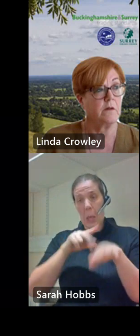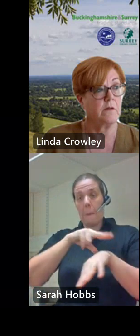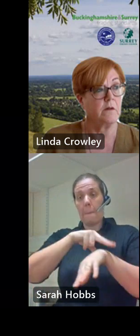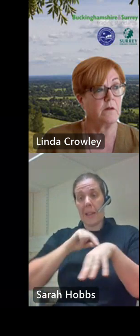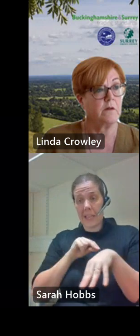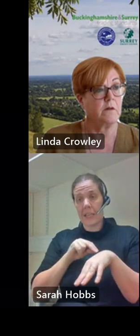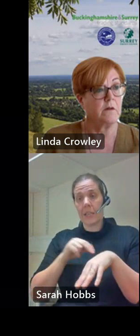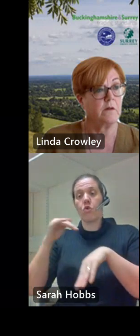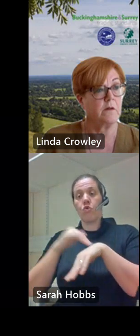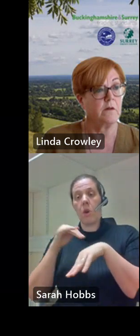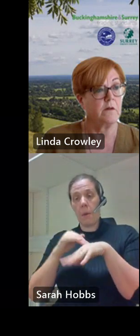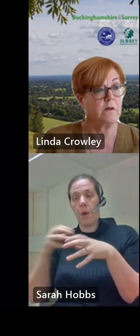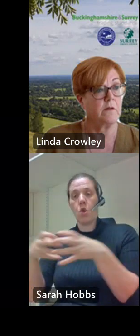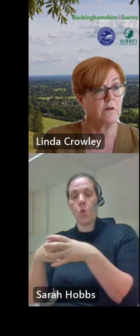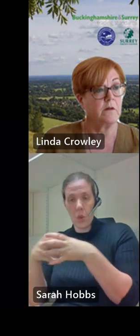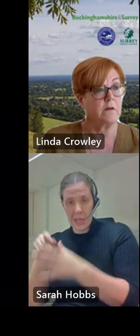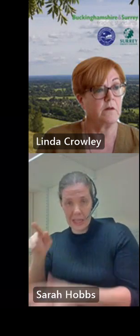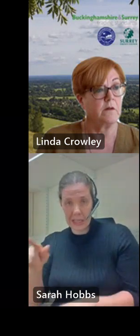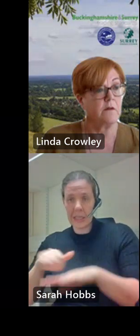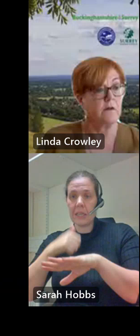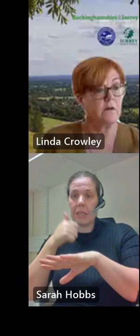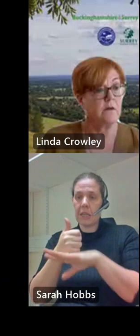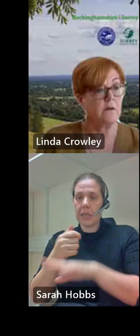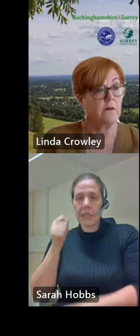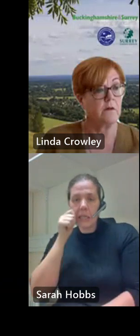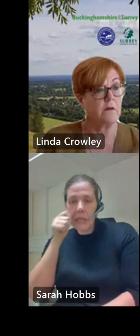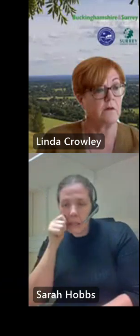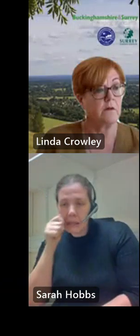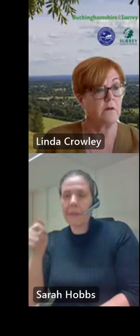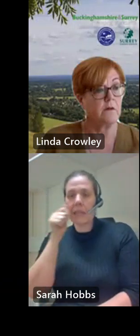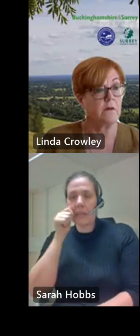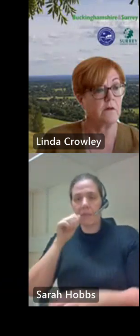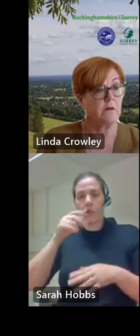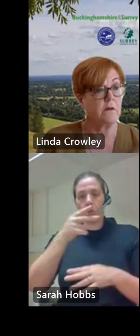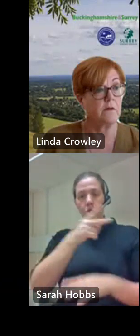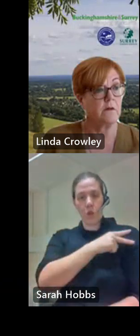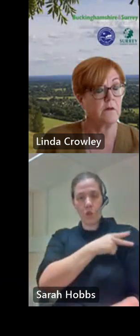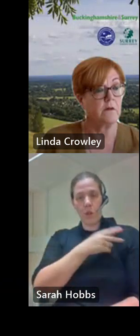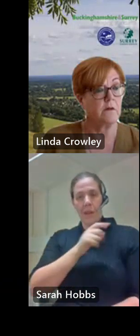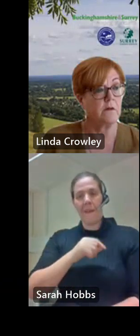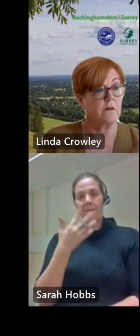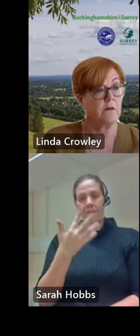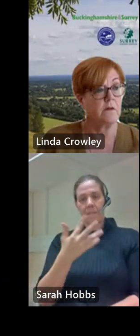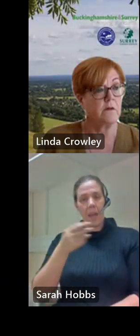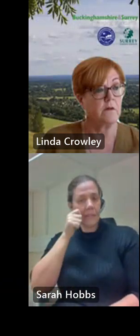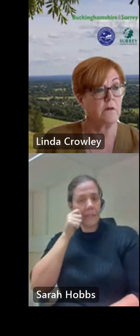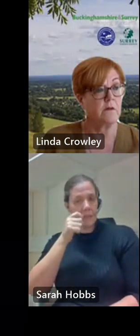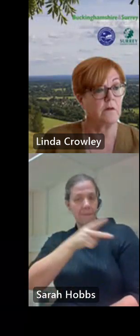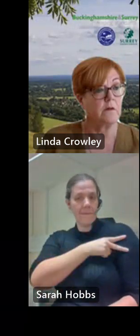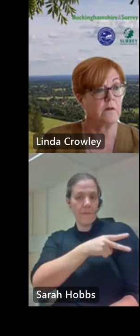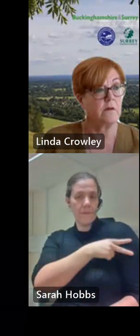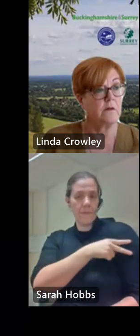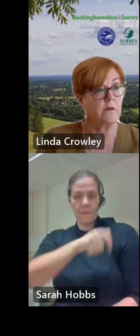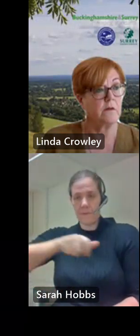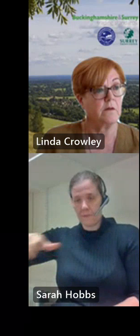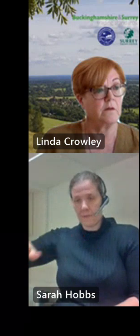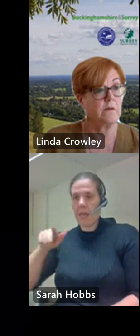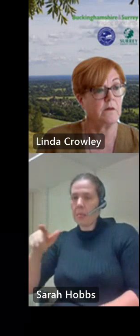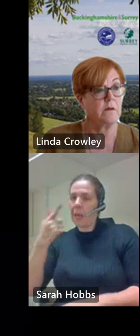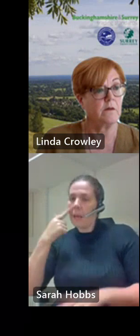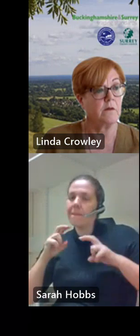by one detective inspector, a detective sergeant, and also five detective constables. And their job is to